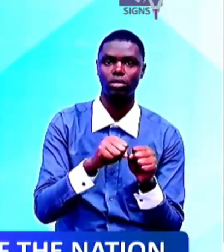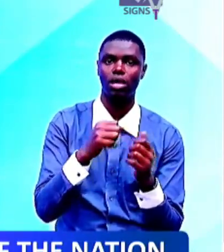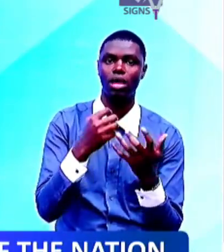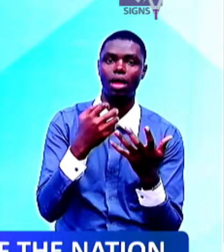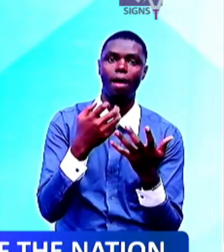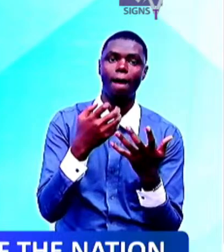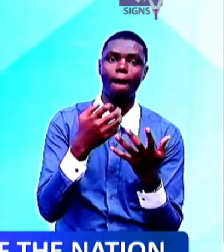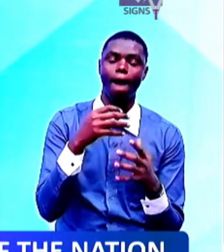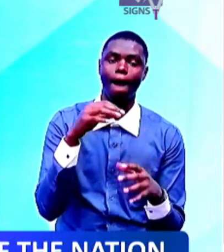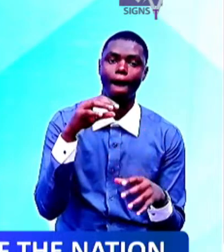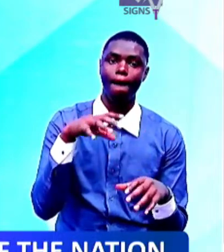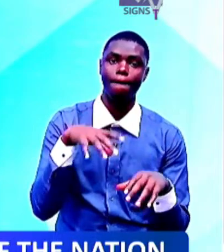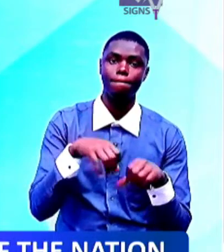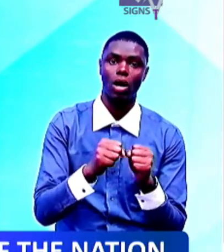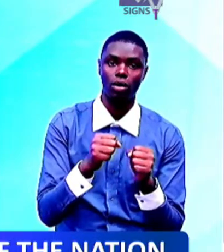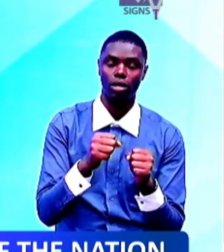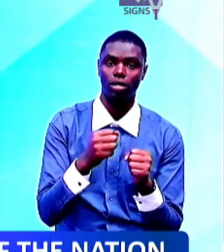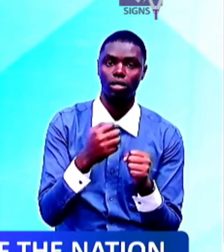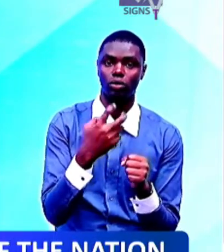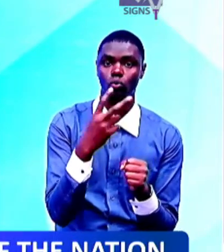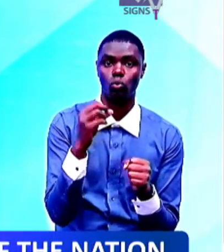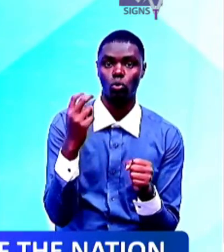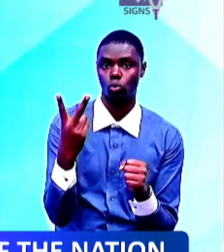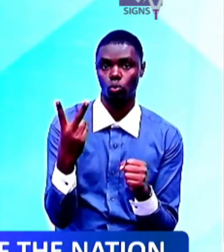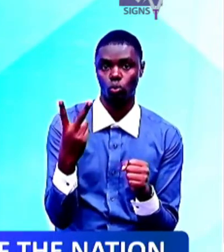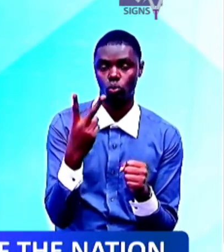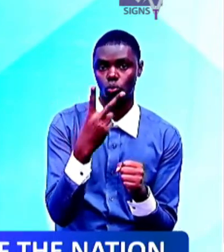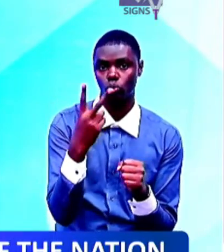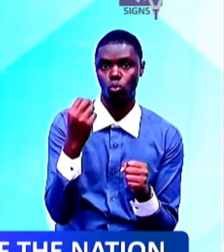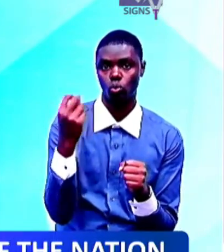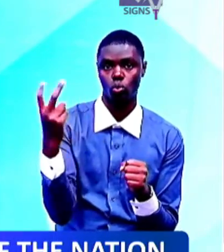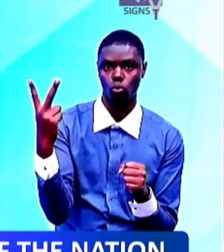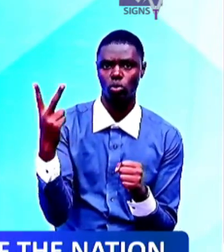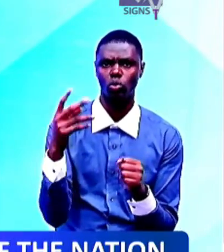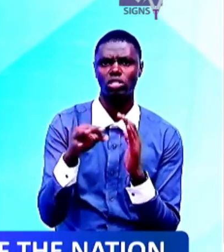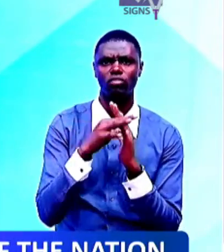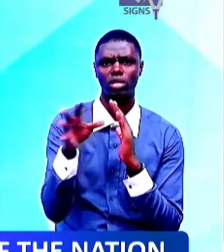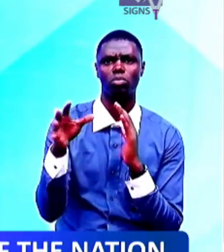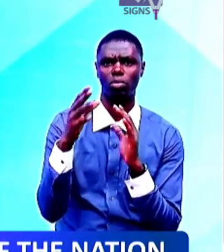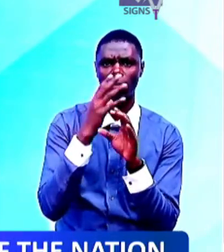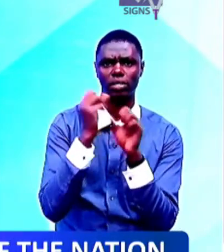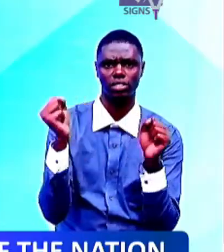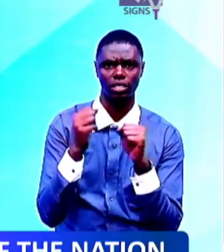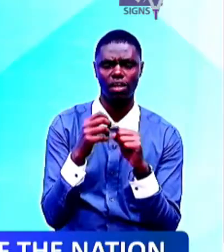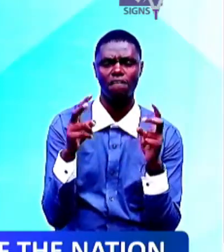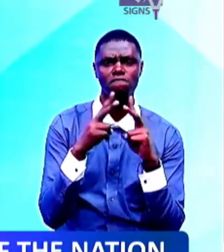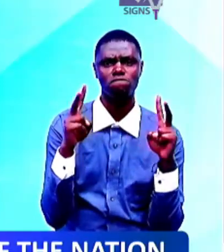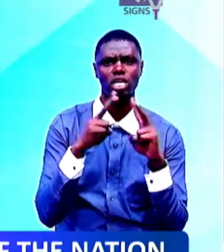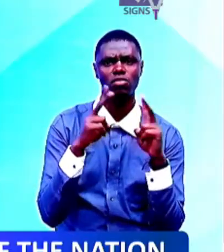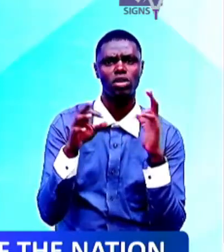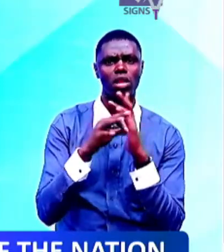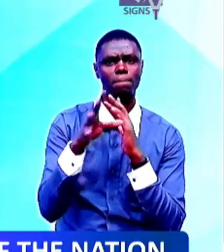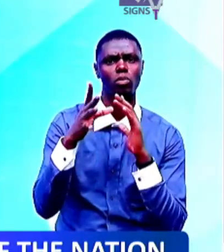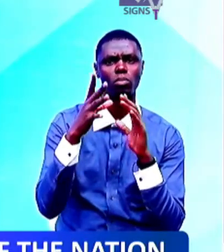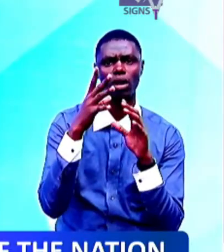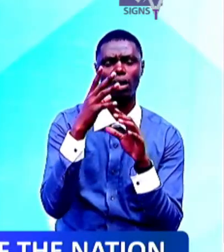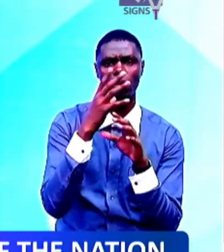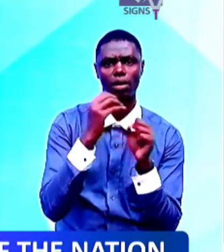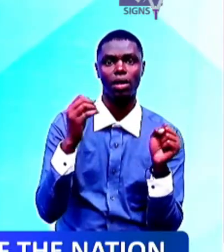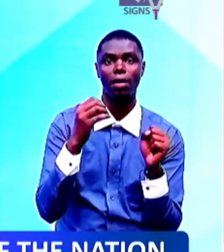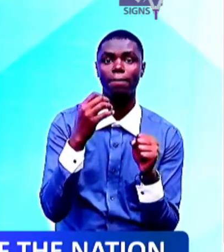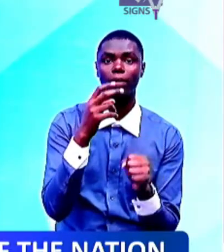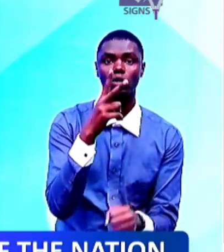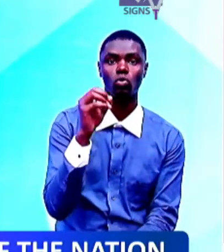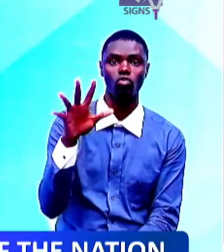2002, where he won with a lot of margin, right? It was a very popular president, very popular. By 2005, he lost a